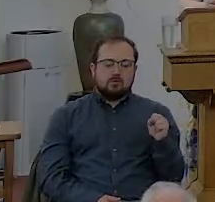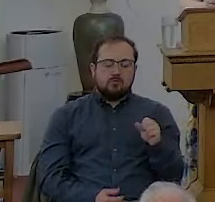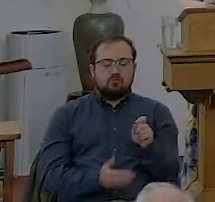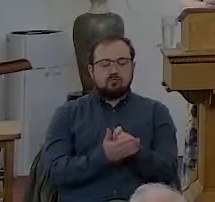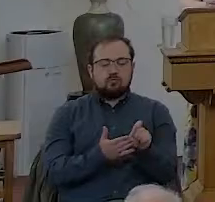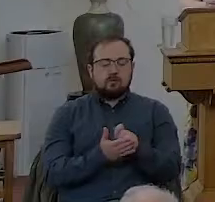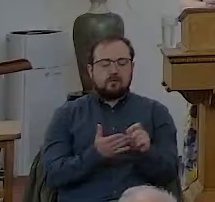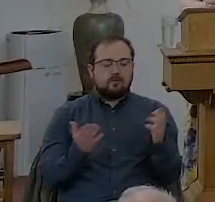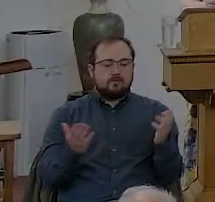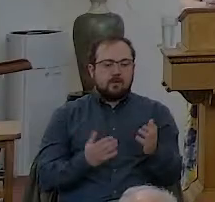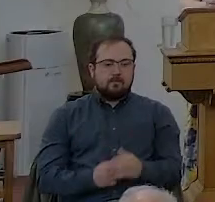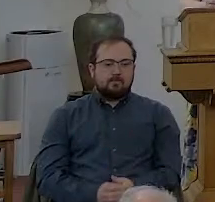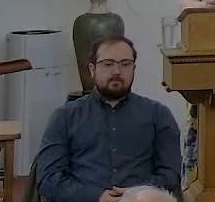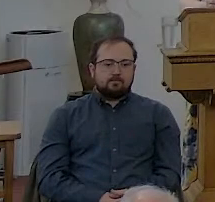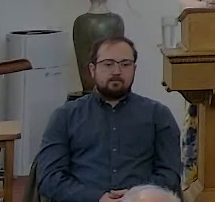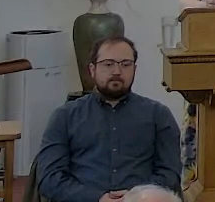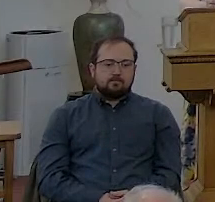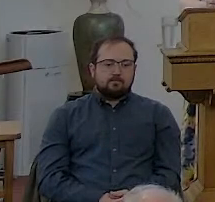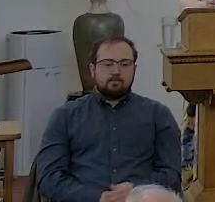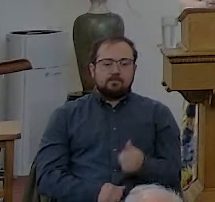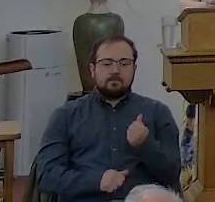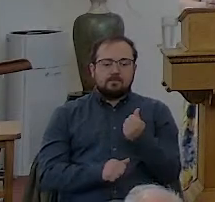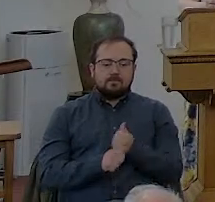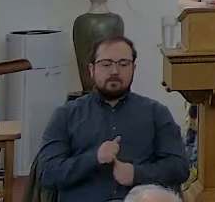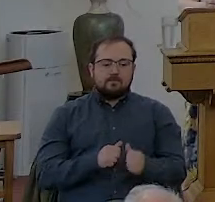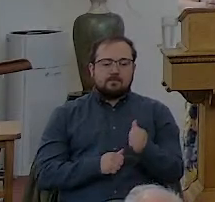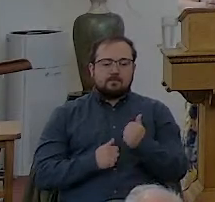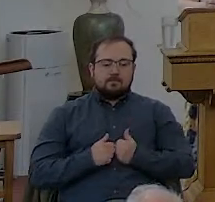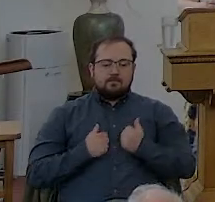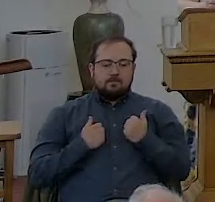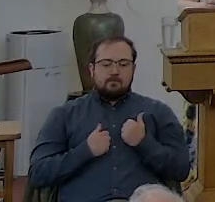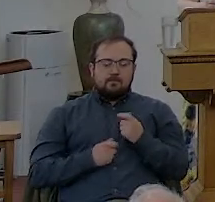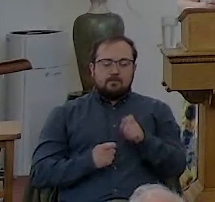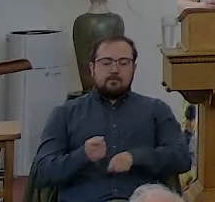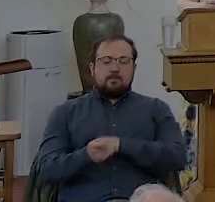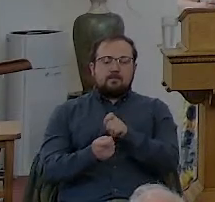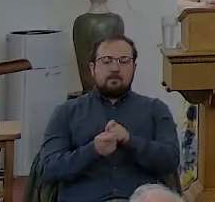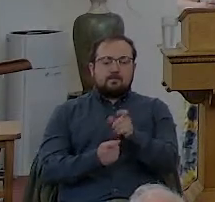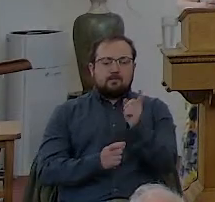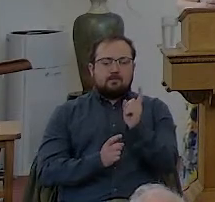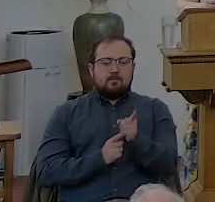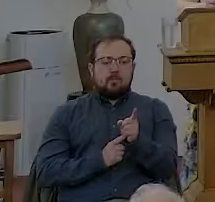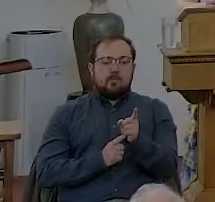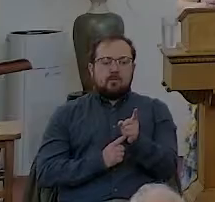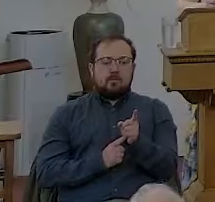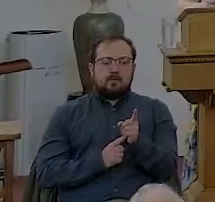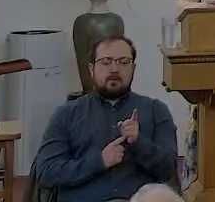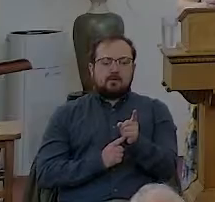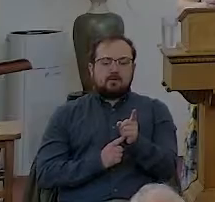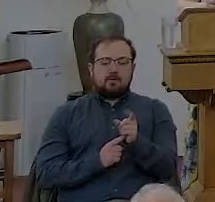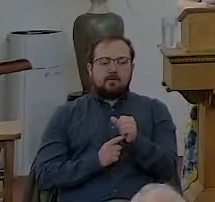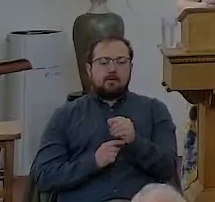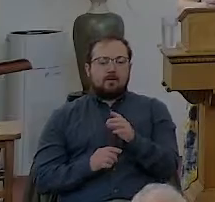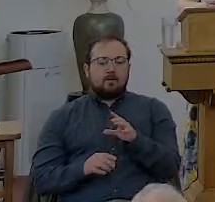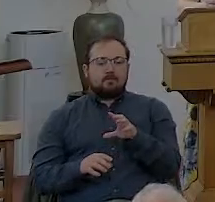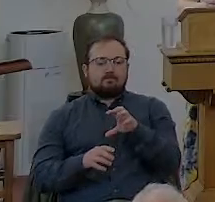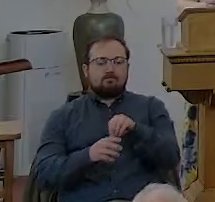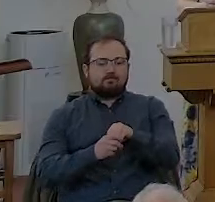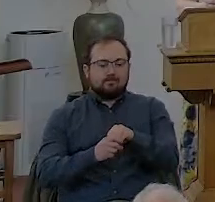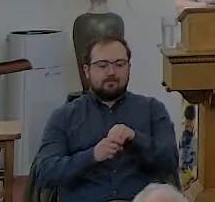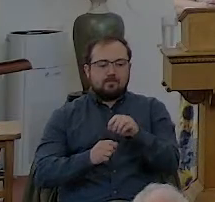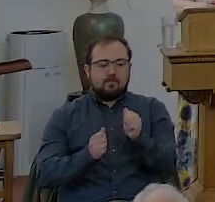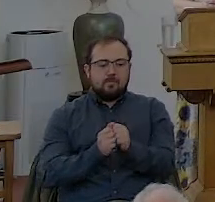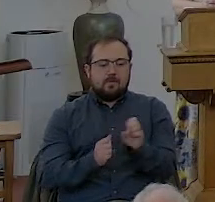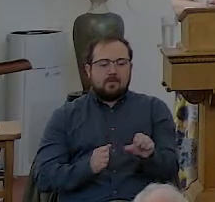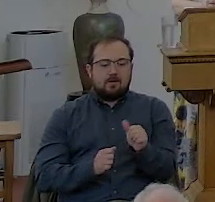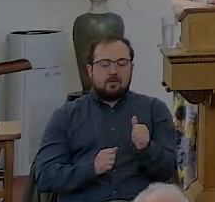writes, "In every life, there are certain moments which partake of another, higher order